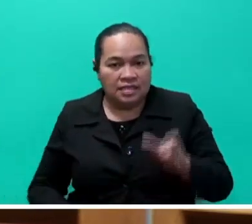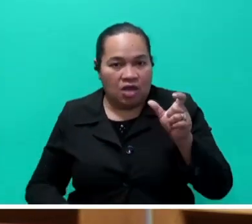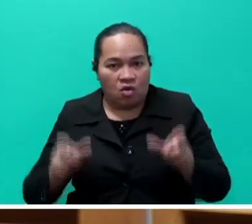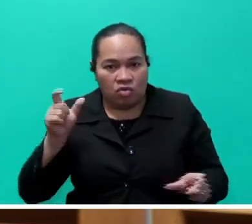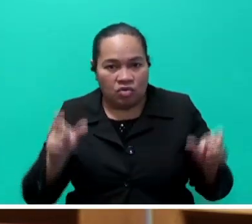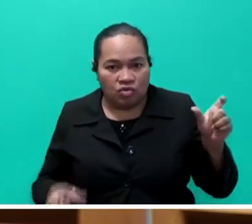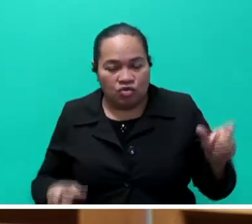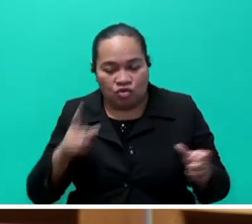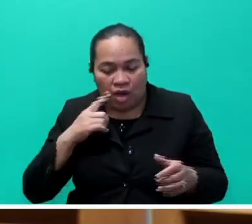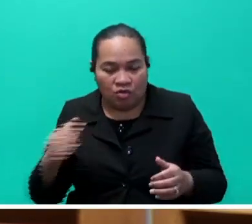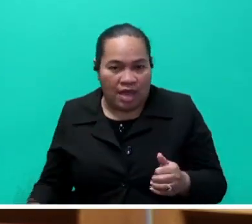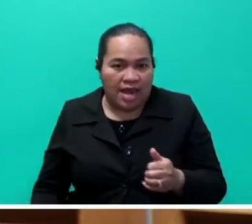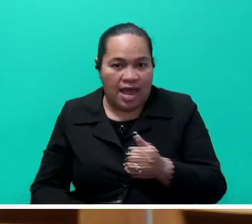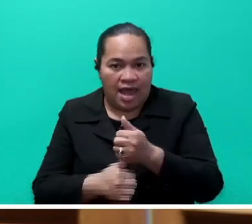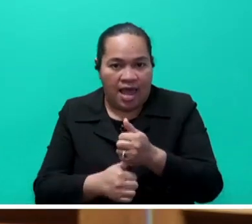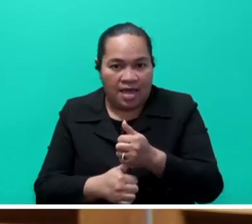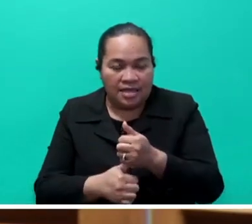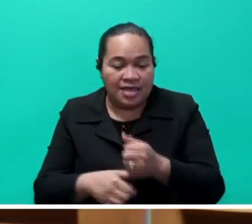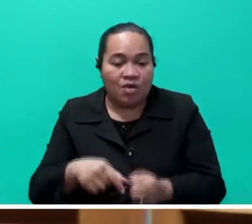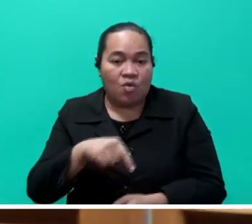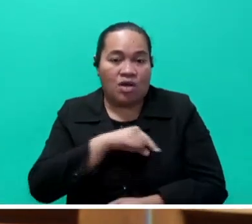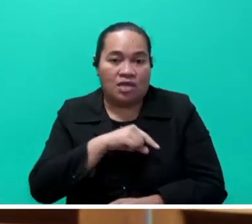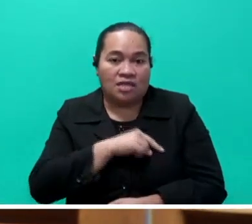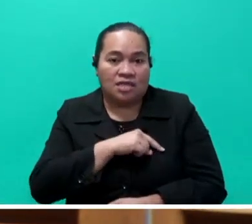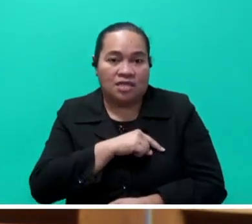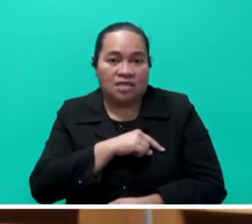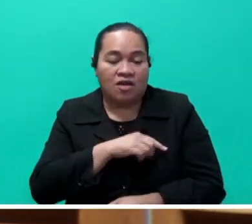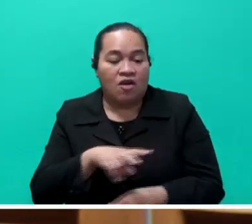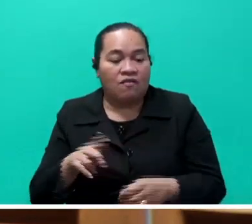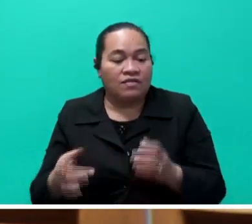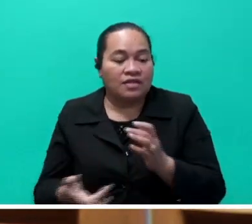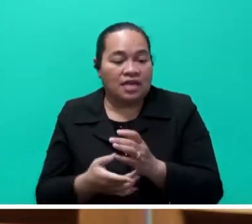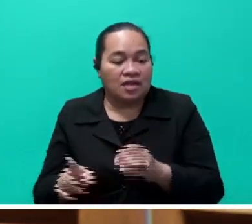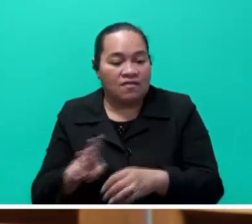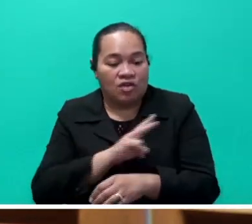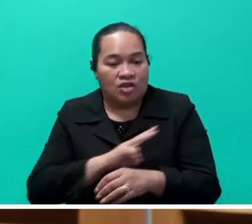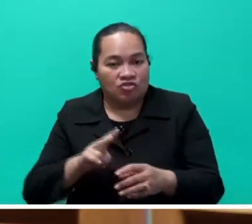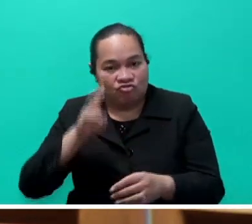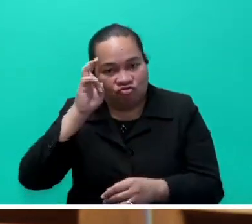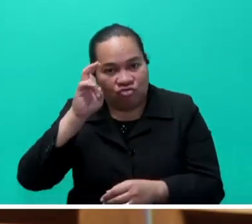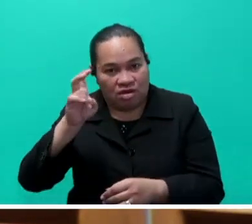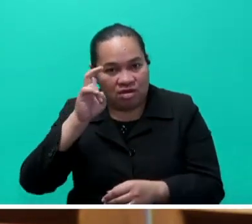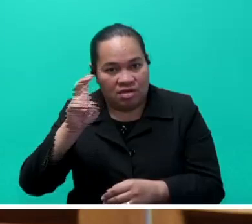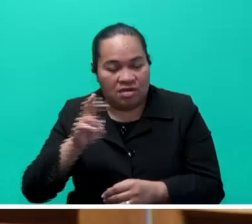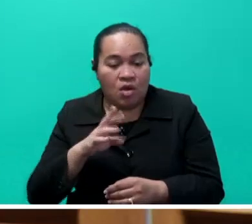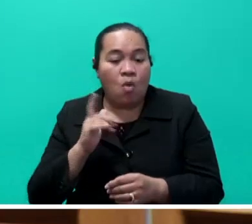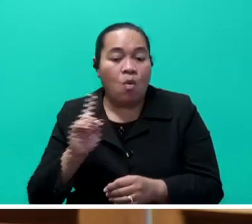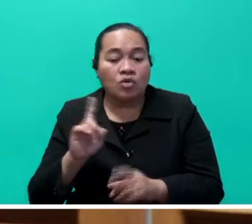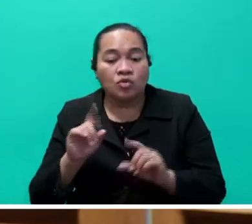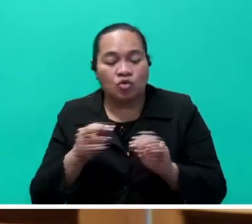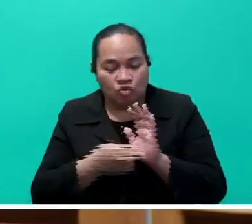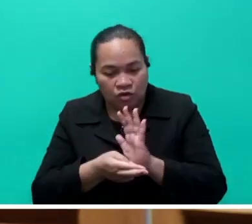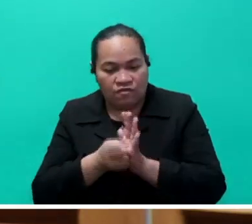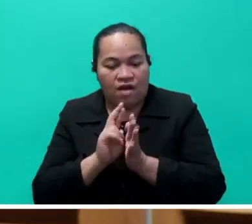to enhance the quality of technical vocational education training by revising